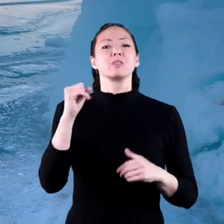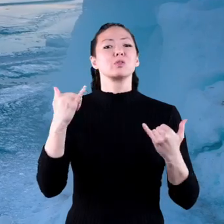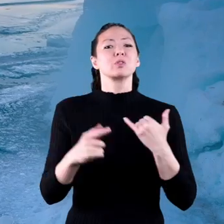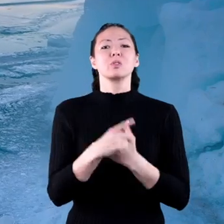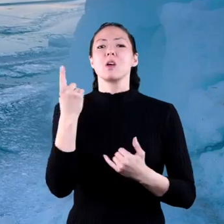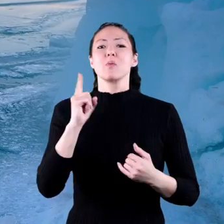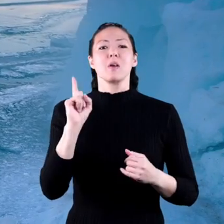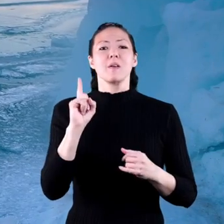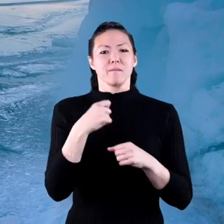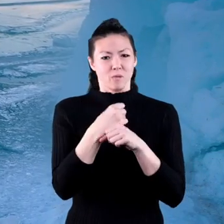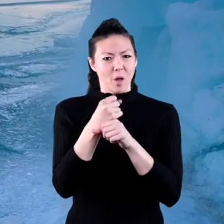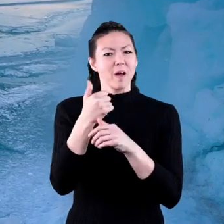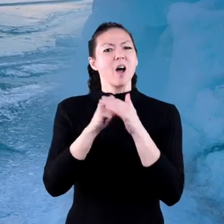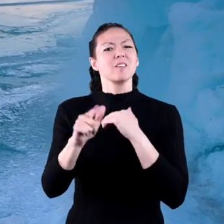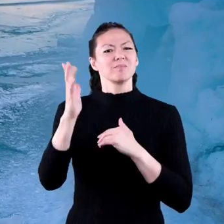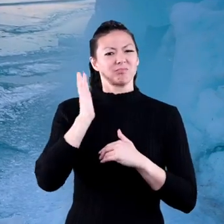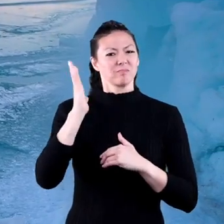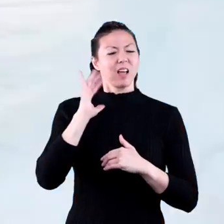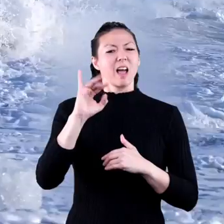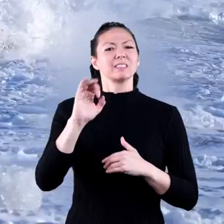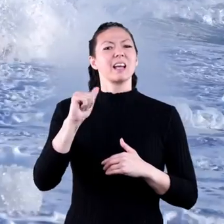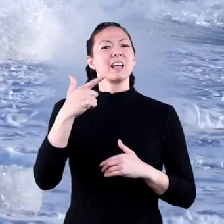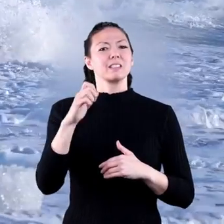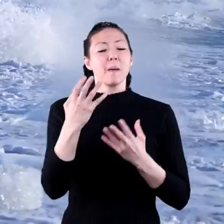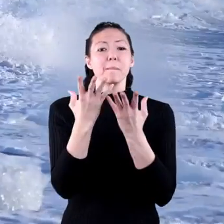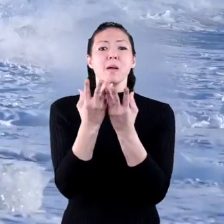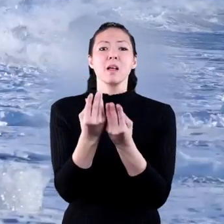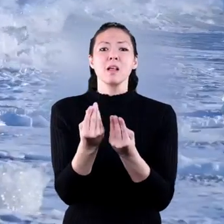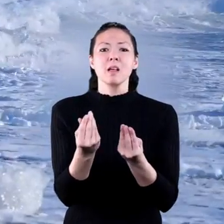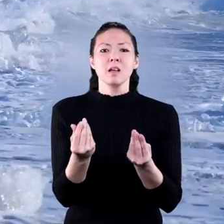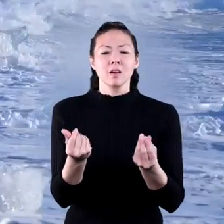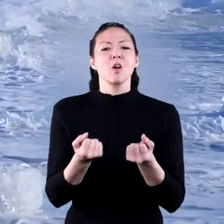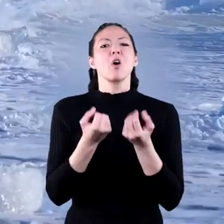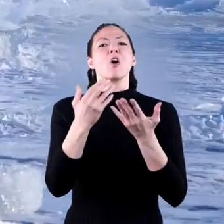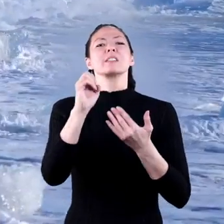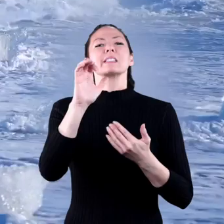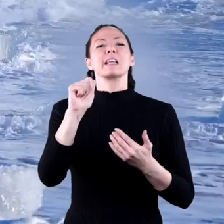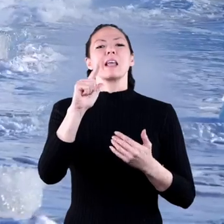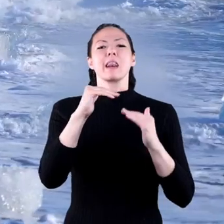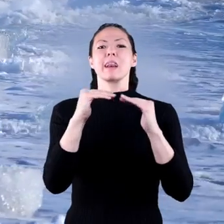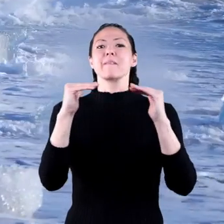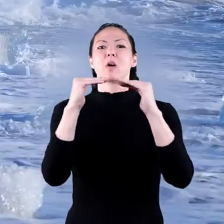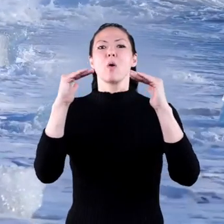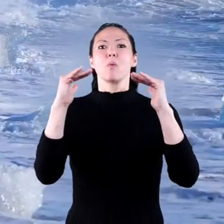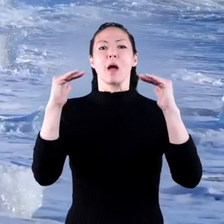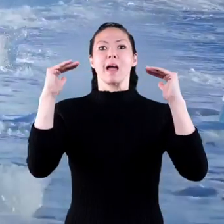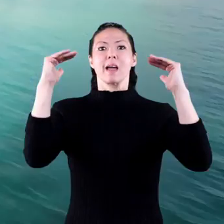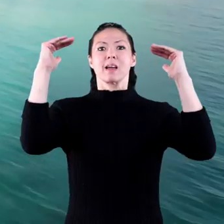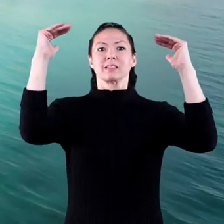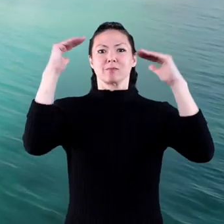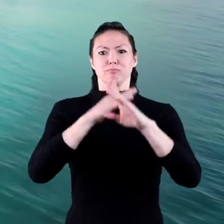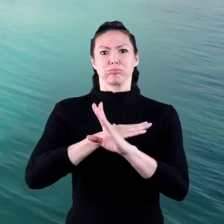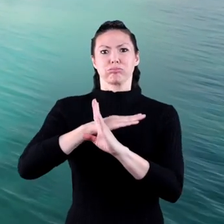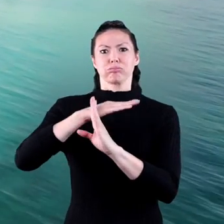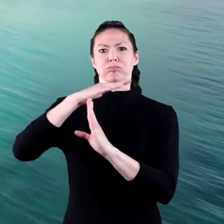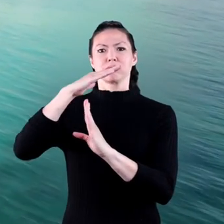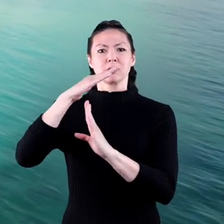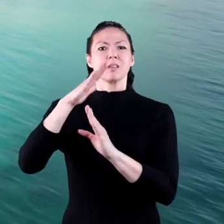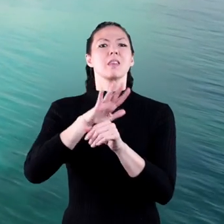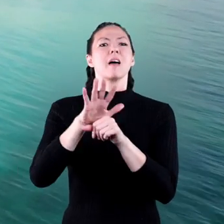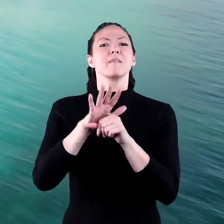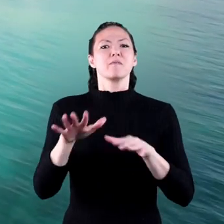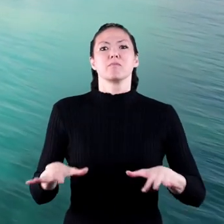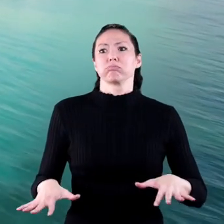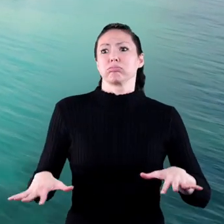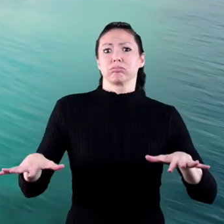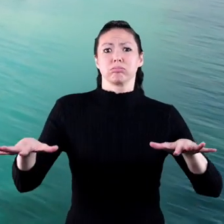were formed after the last ice age. The melting ice caused the sea levels to rise. The waters got high enough